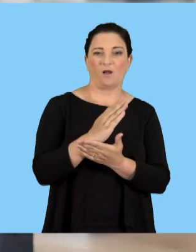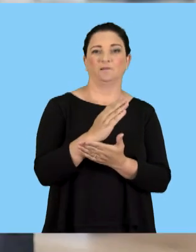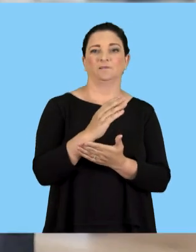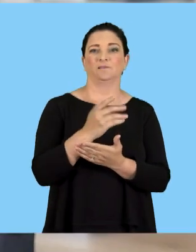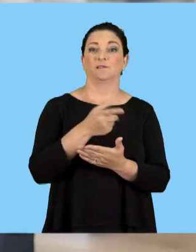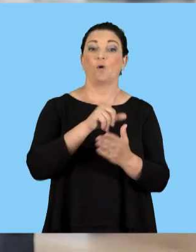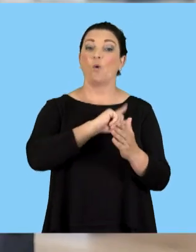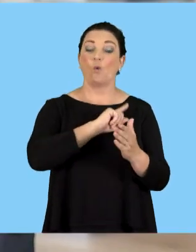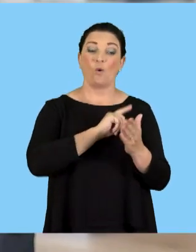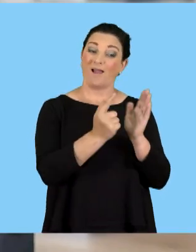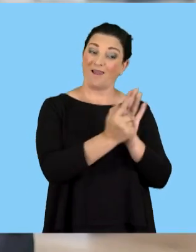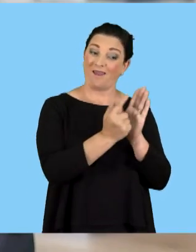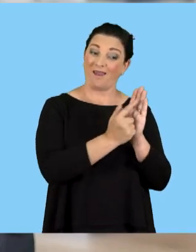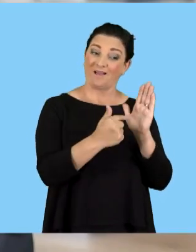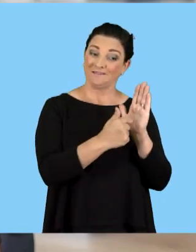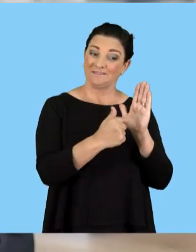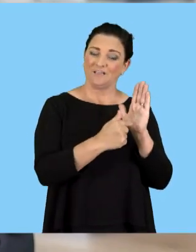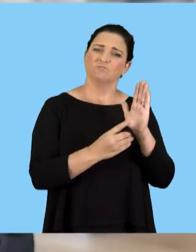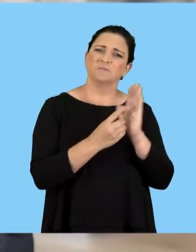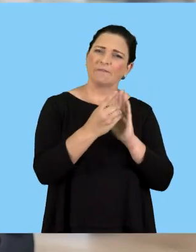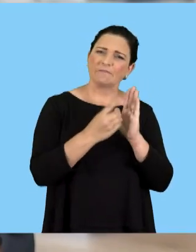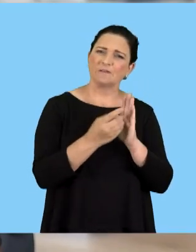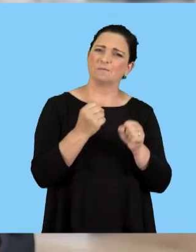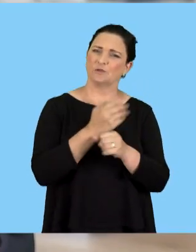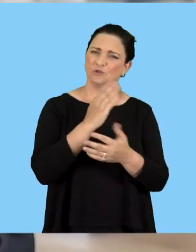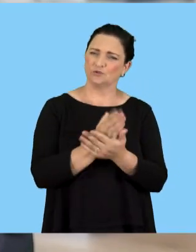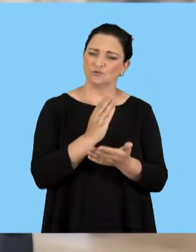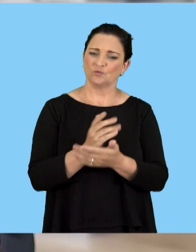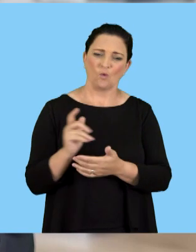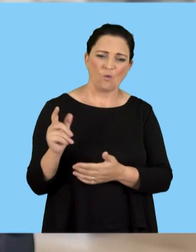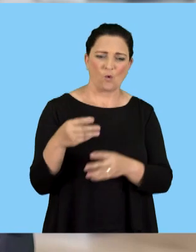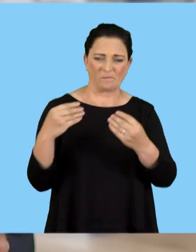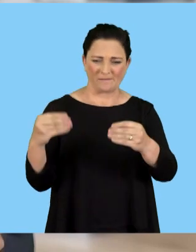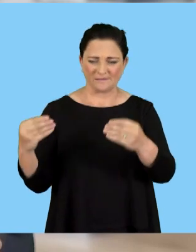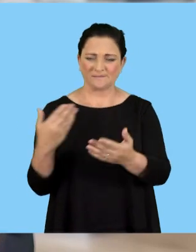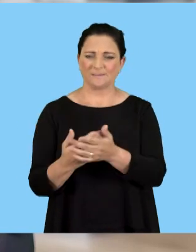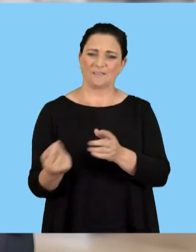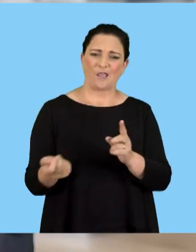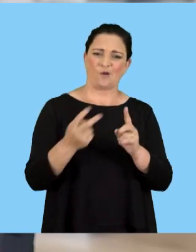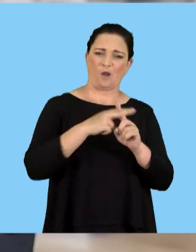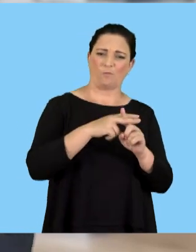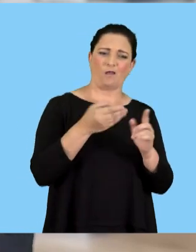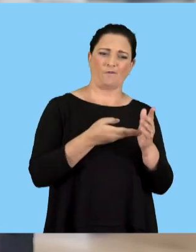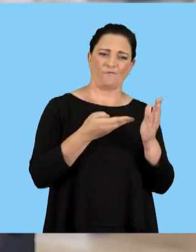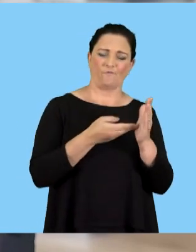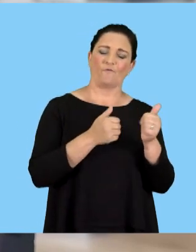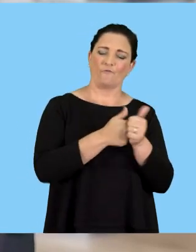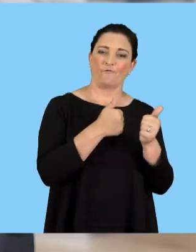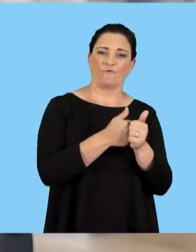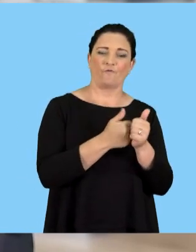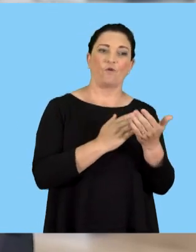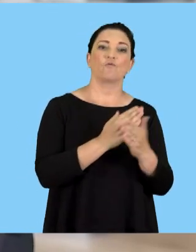know the definition, obviously, and know what each human right stands for. Equality stands for making sure that you eliminate